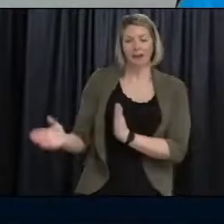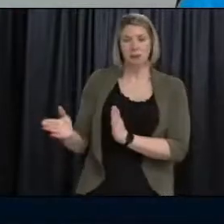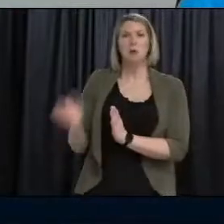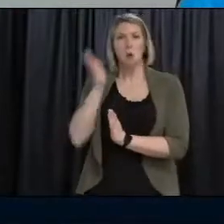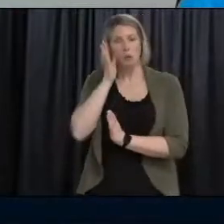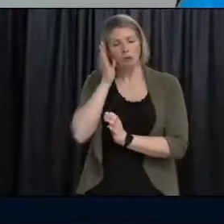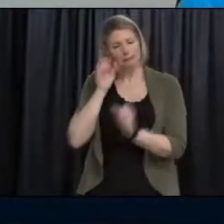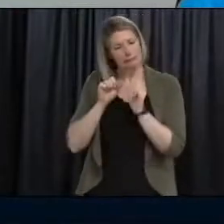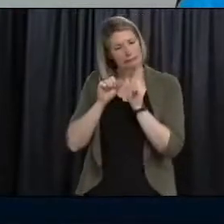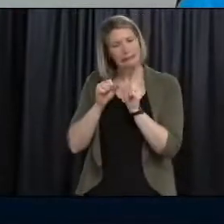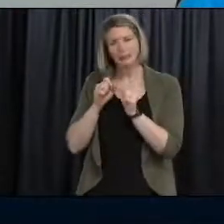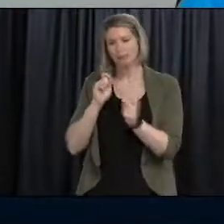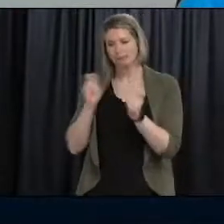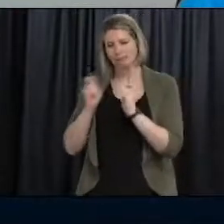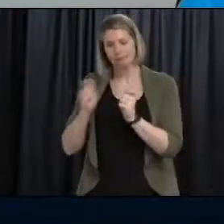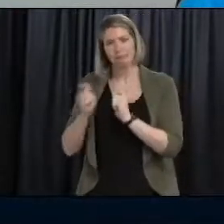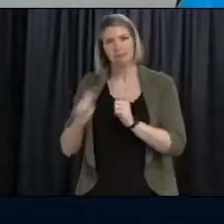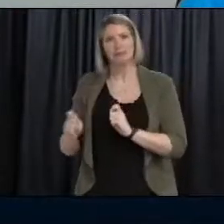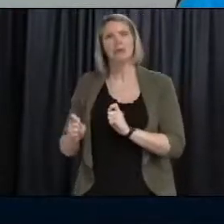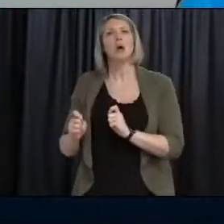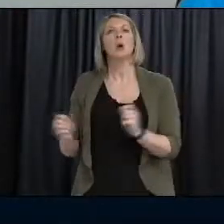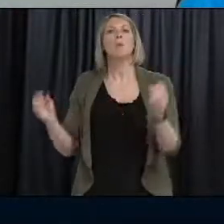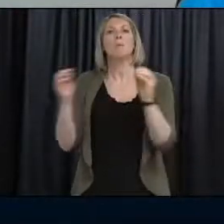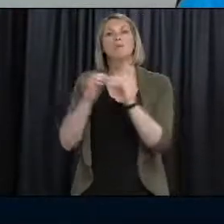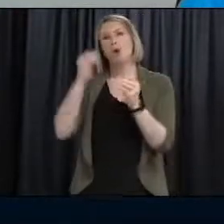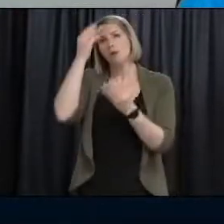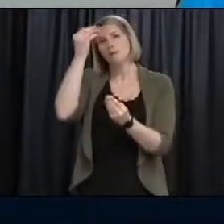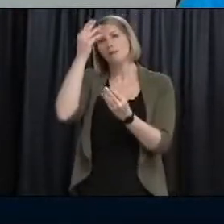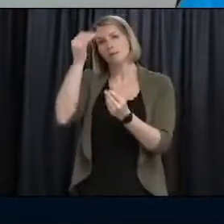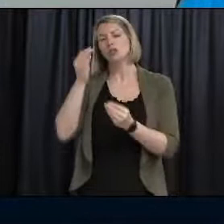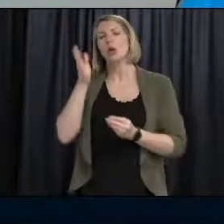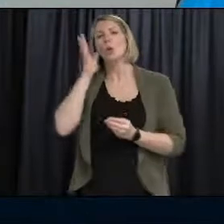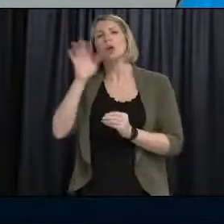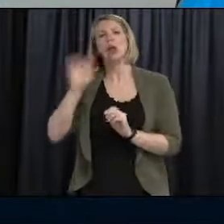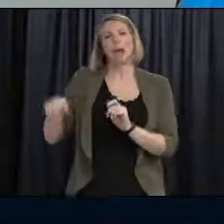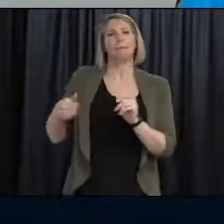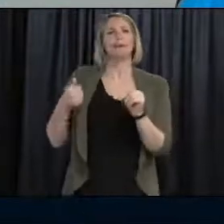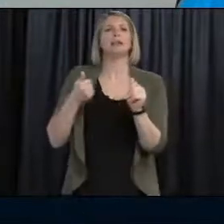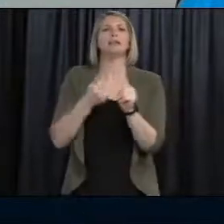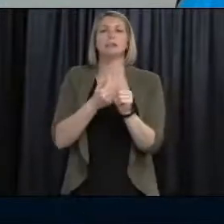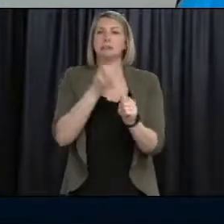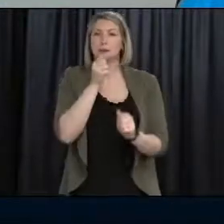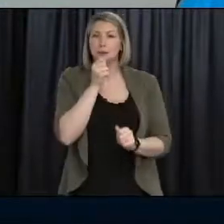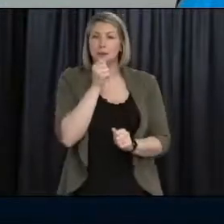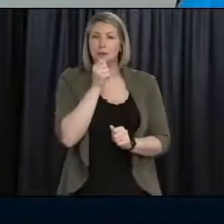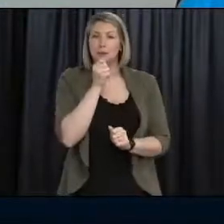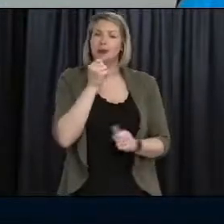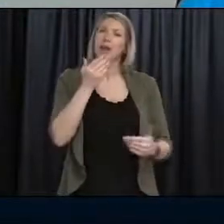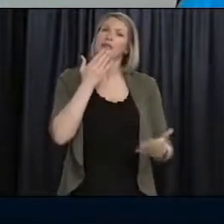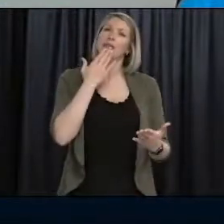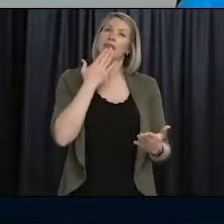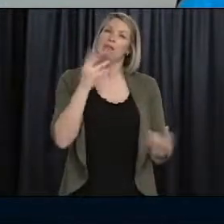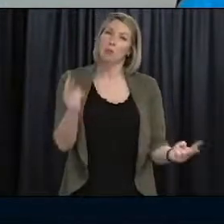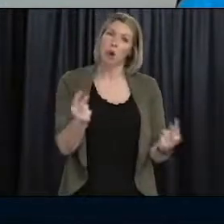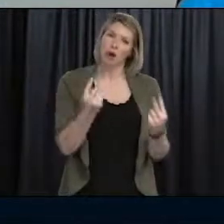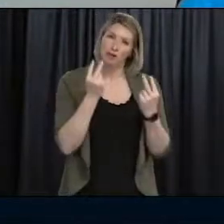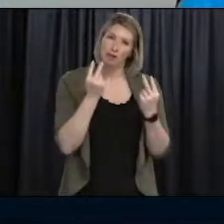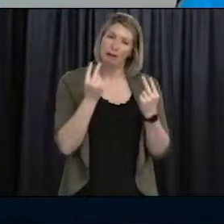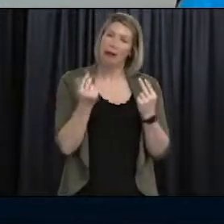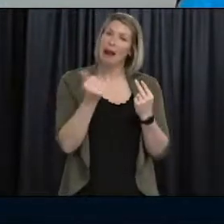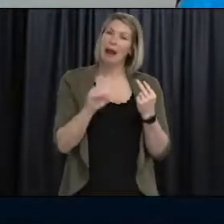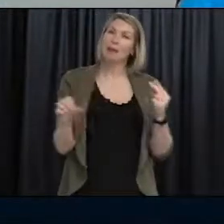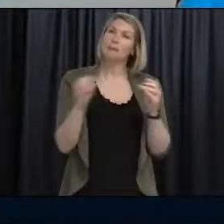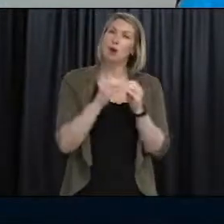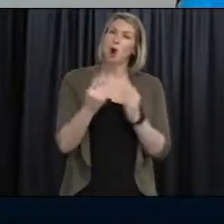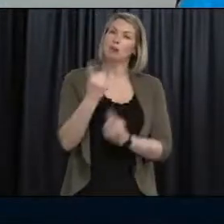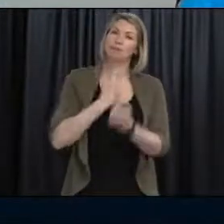next several days, and we look forward to providing you with some more updated information on that. So thanks for joining us. If there's any